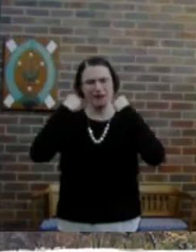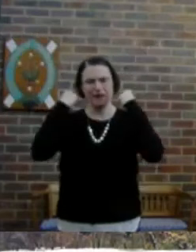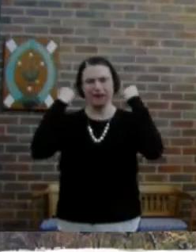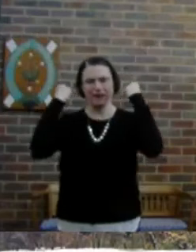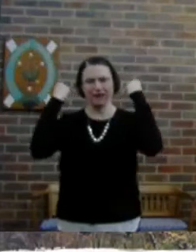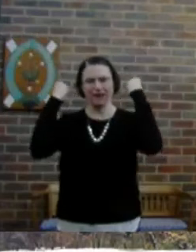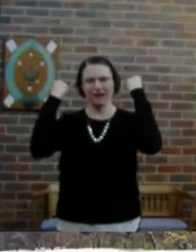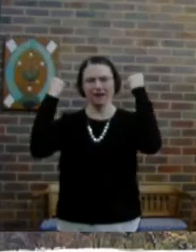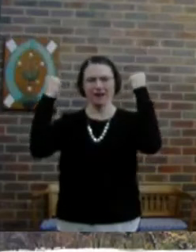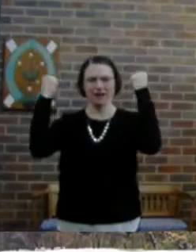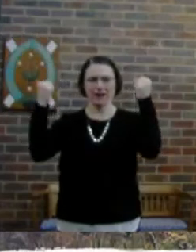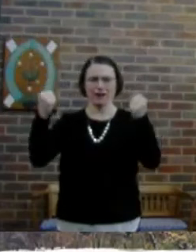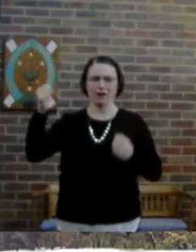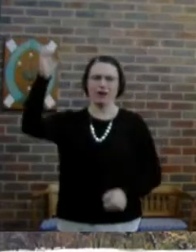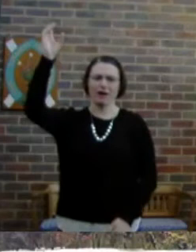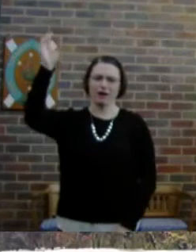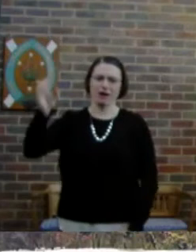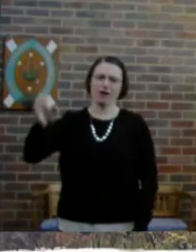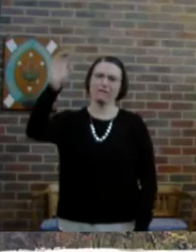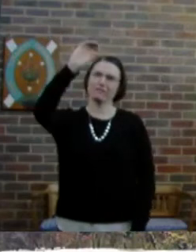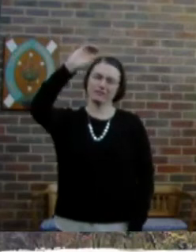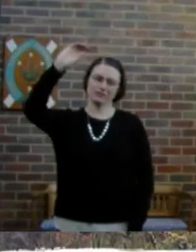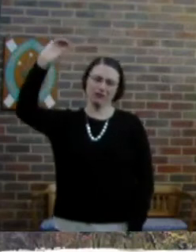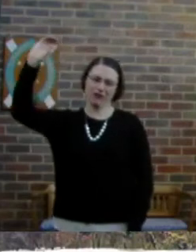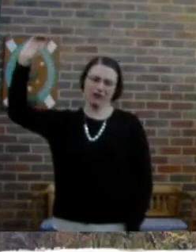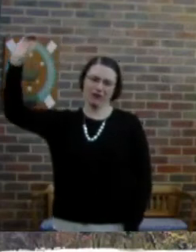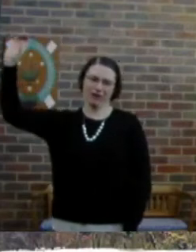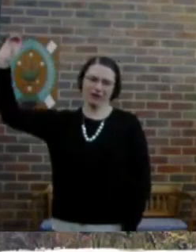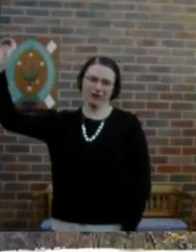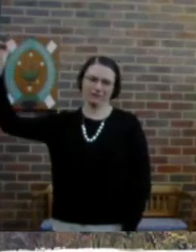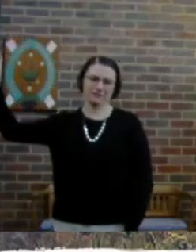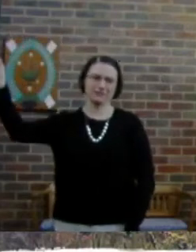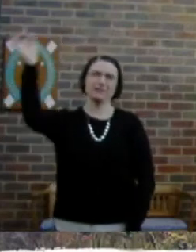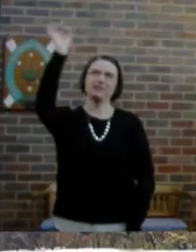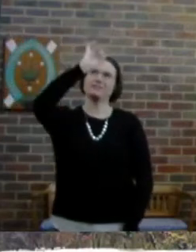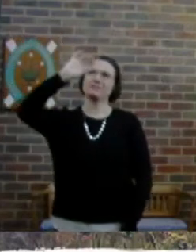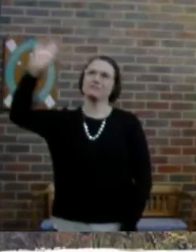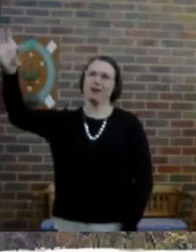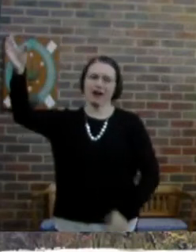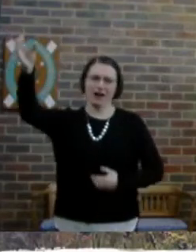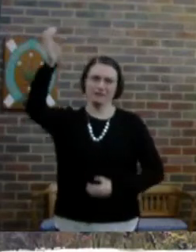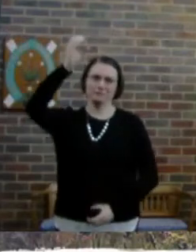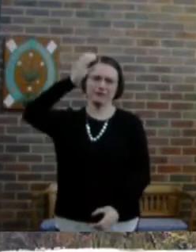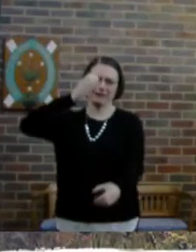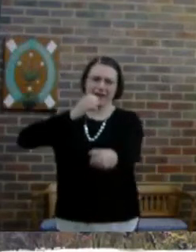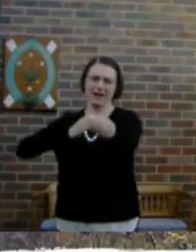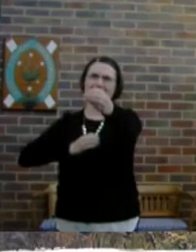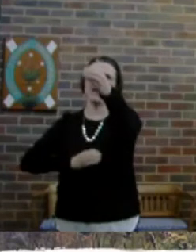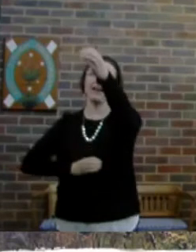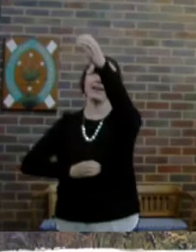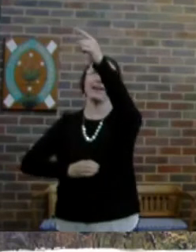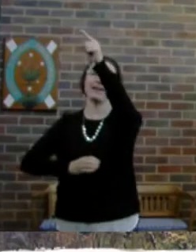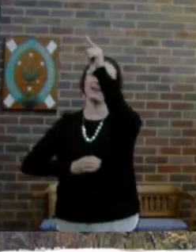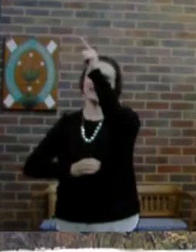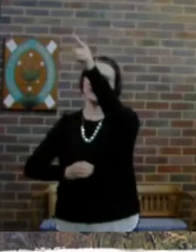power of the curse Christ became